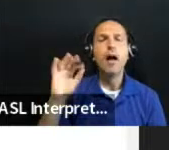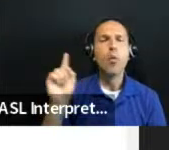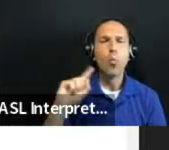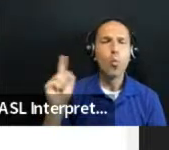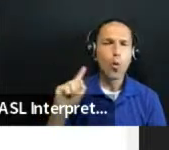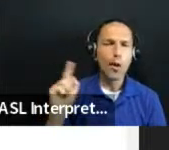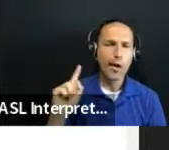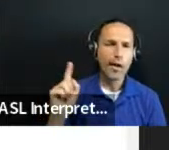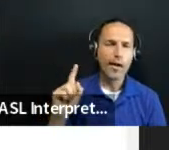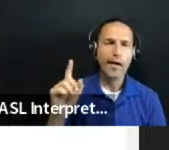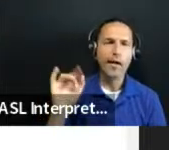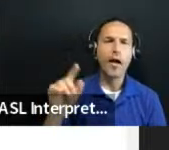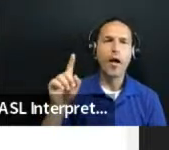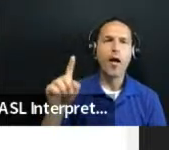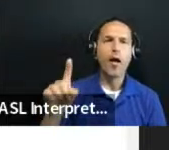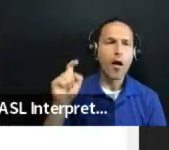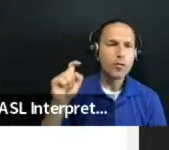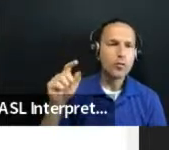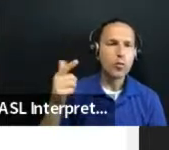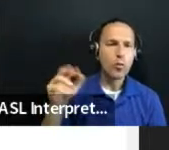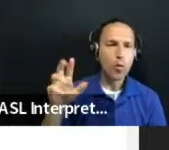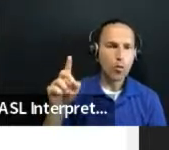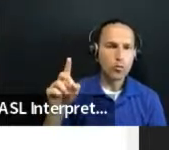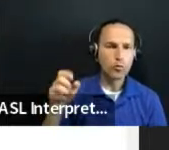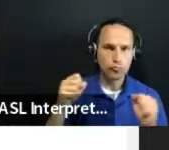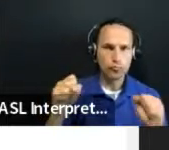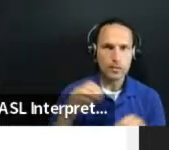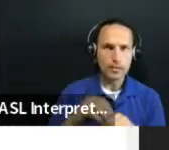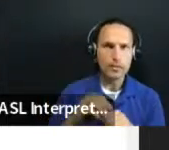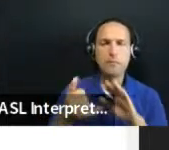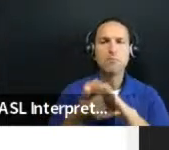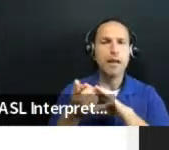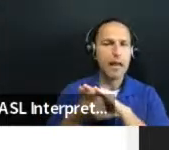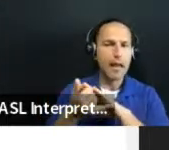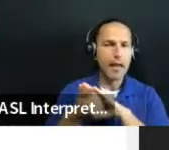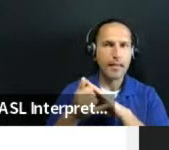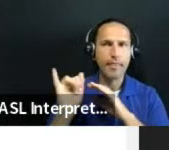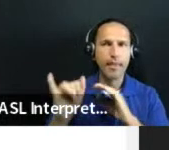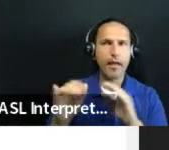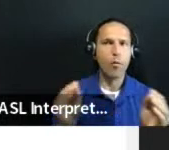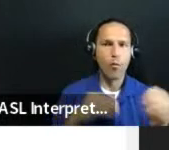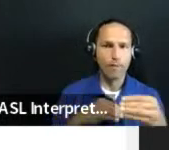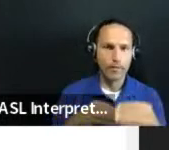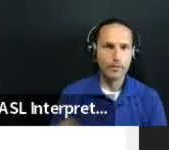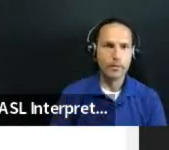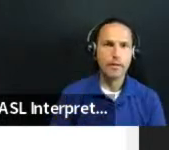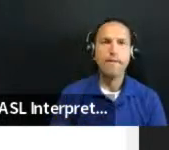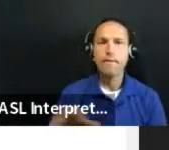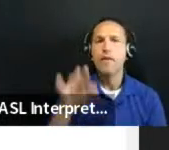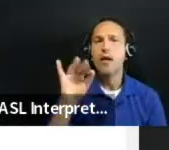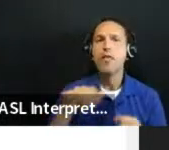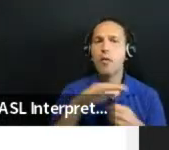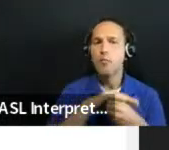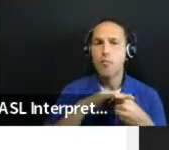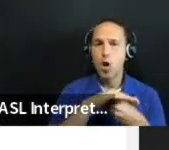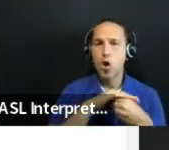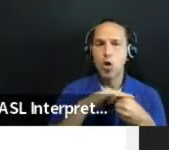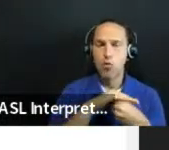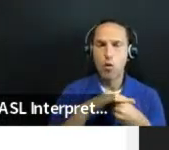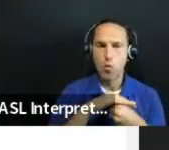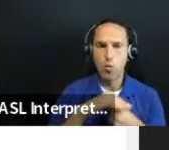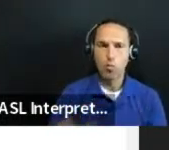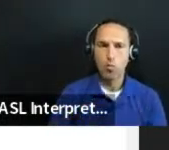in 100 Gold Street in Manhattan. That's our office. So select a borough. Select a borough Manhattan, combo.